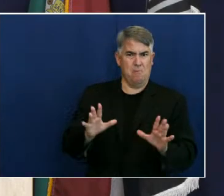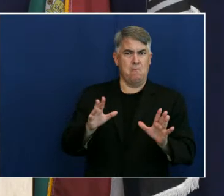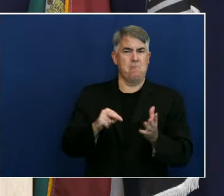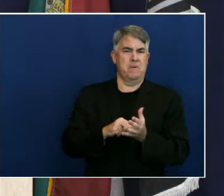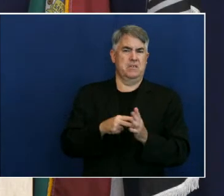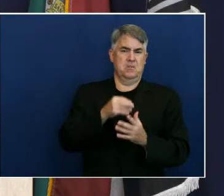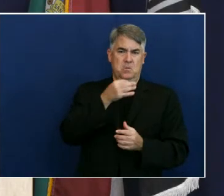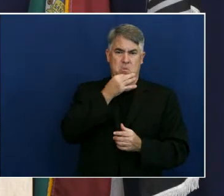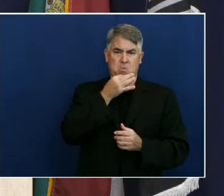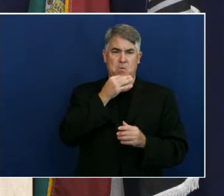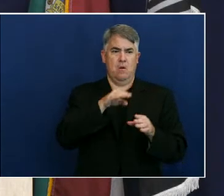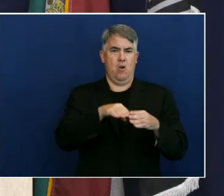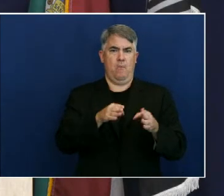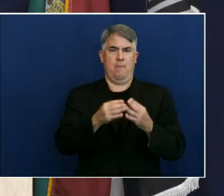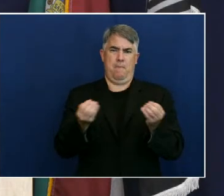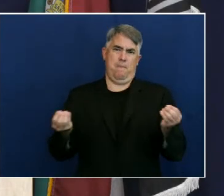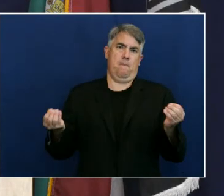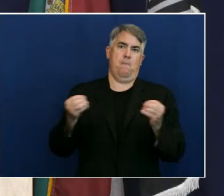continued forward progress.